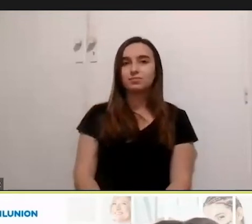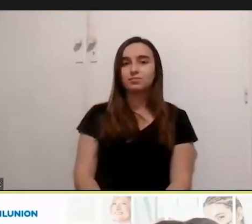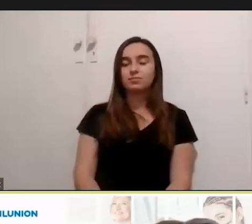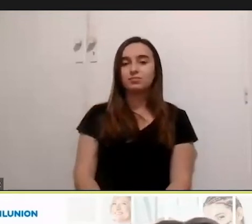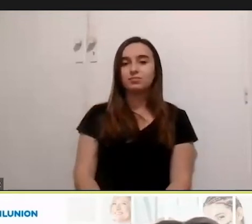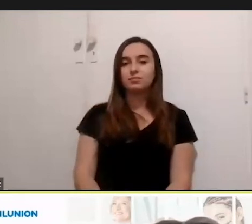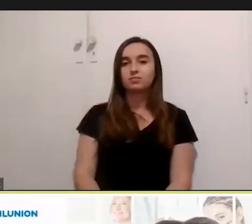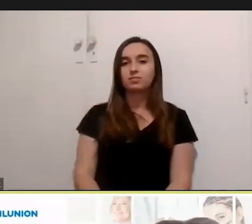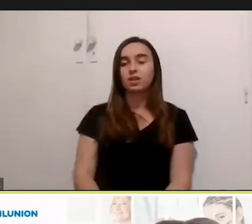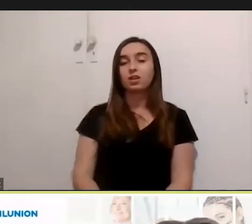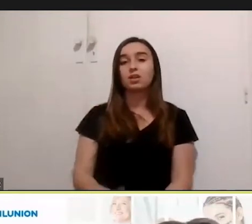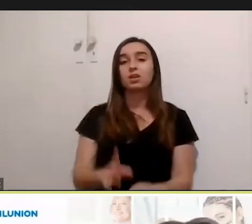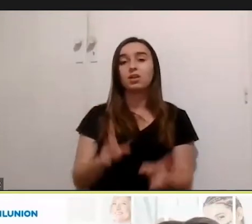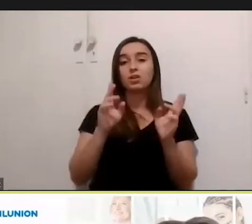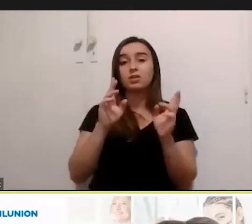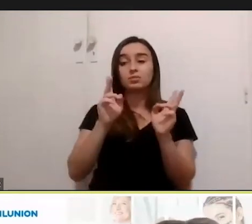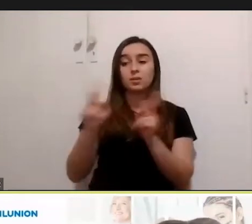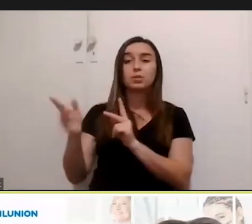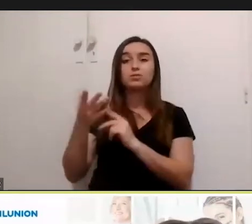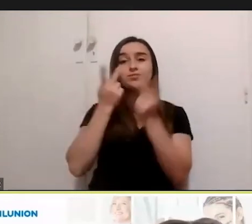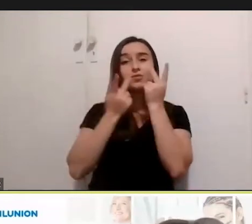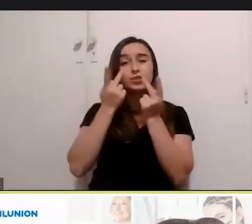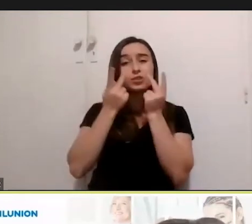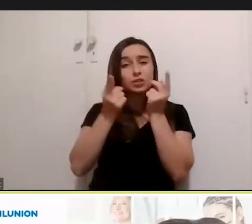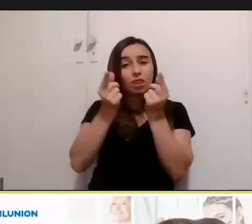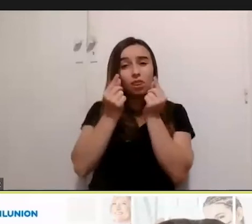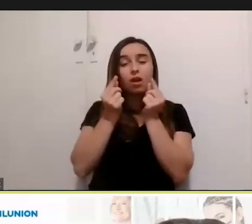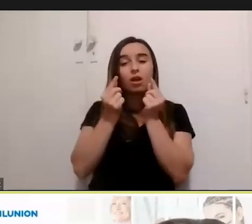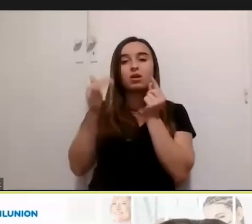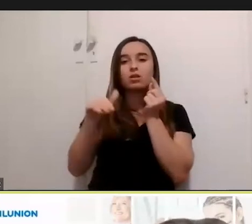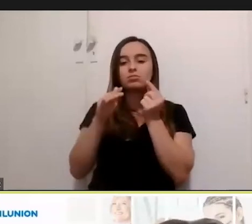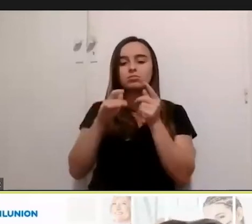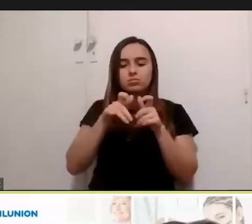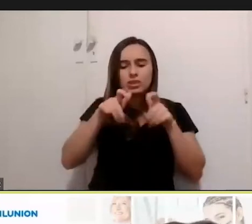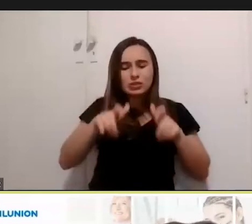Users with low vision positively assess the lightening of the screen.